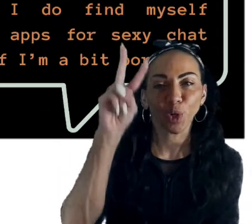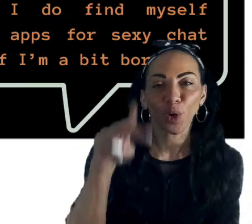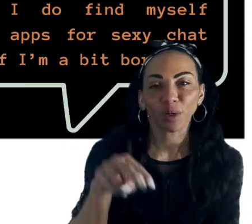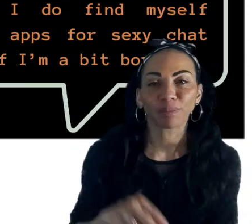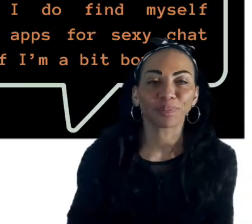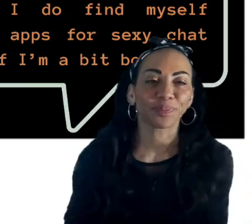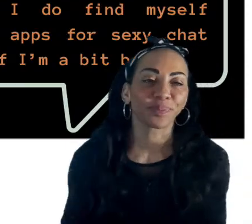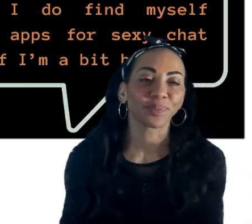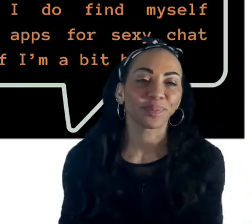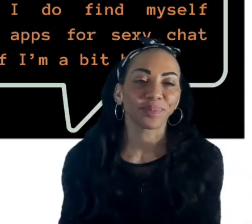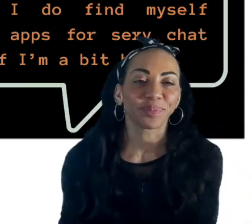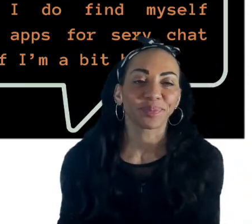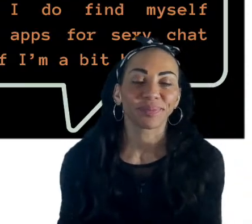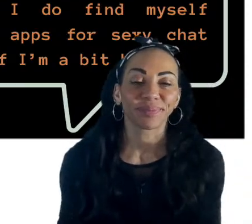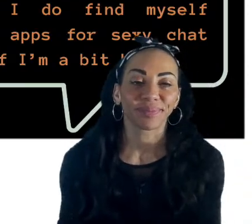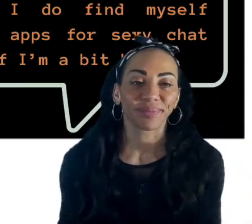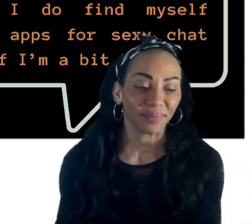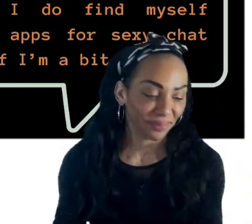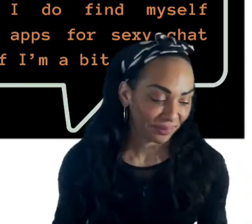next.